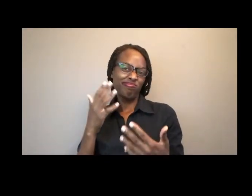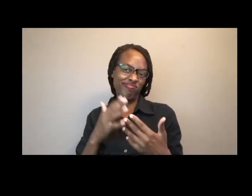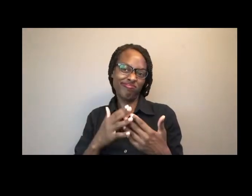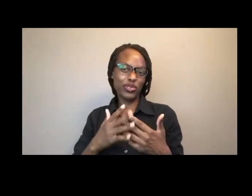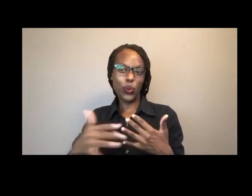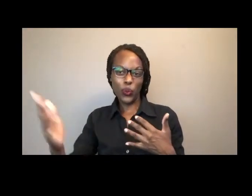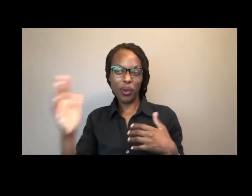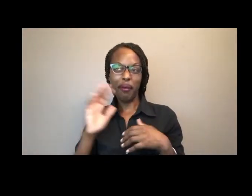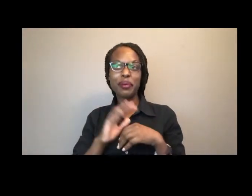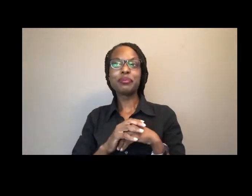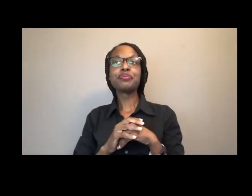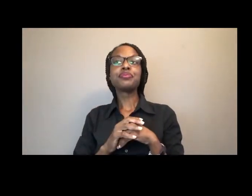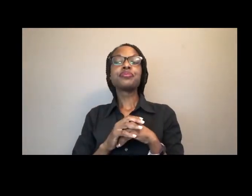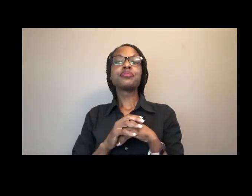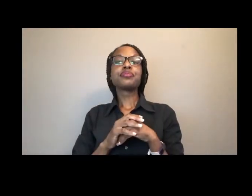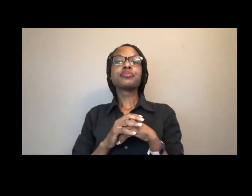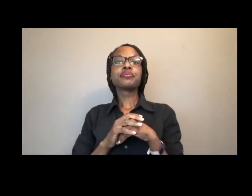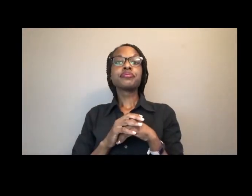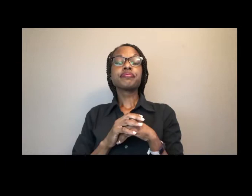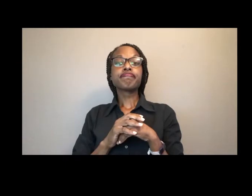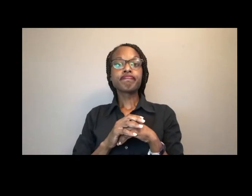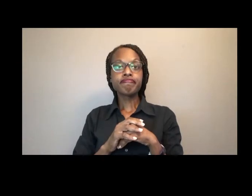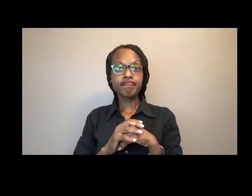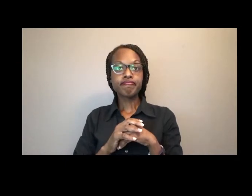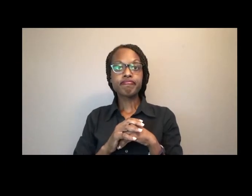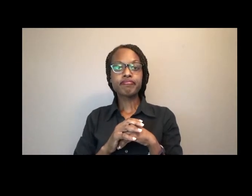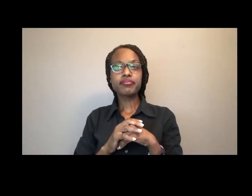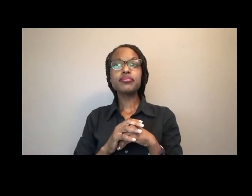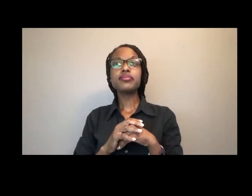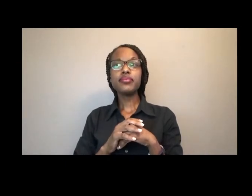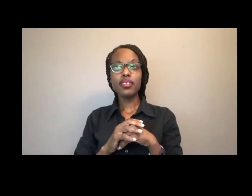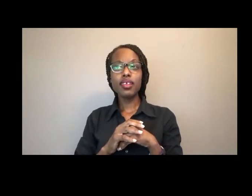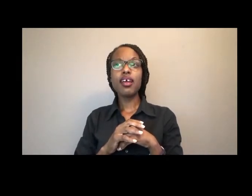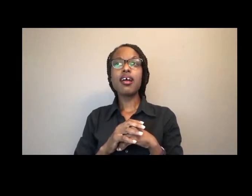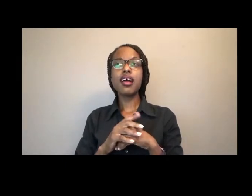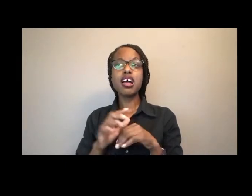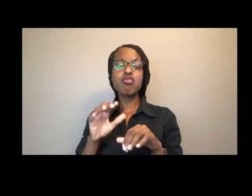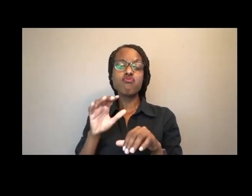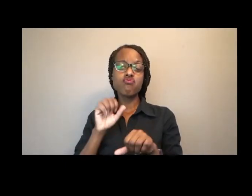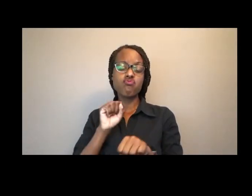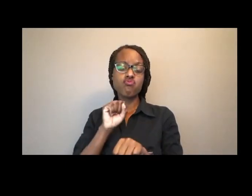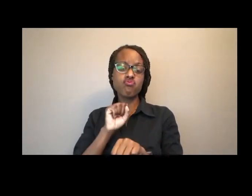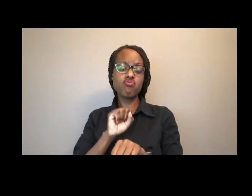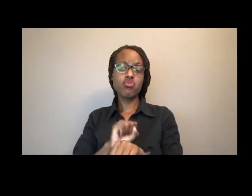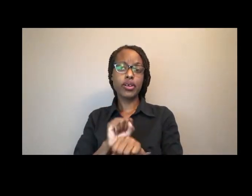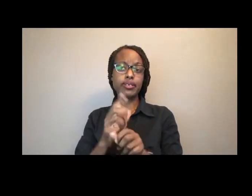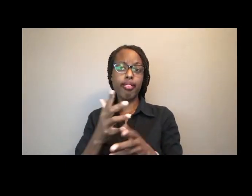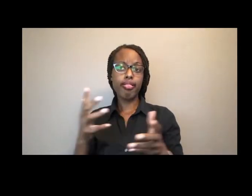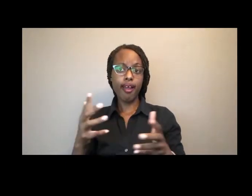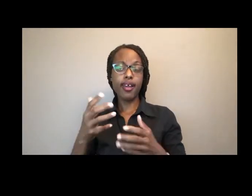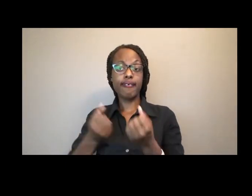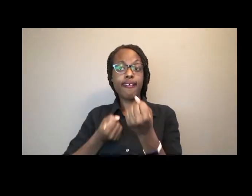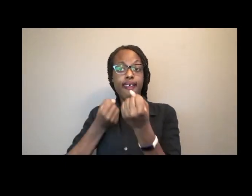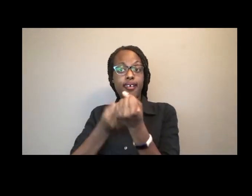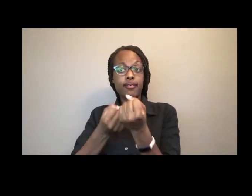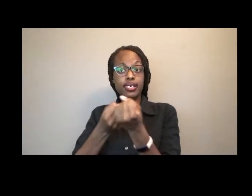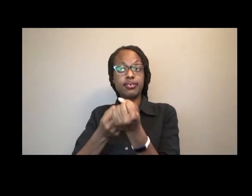on. I've done a lot of advocacy work around poetry. I